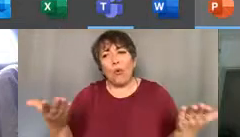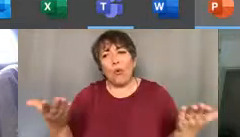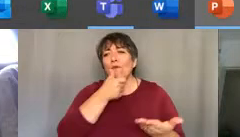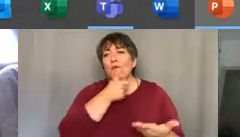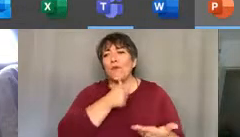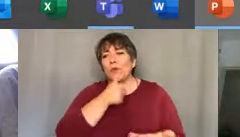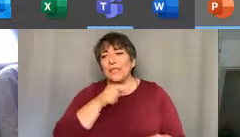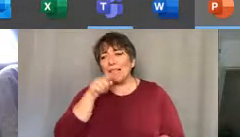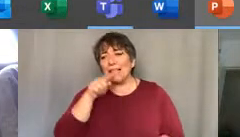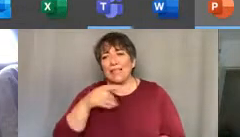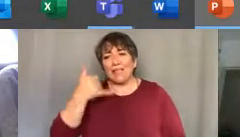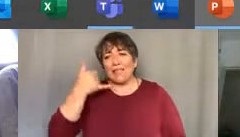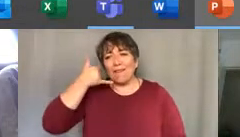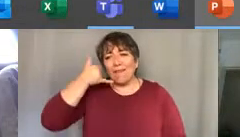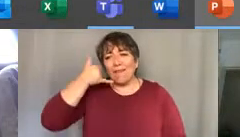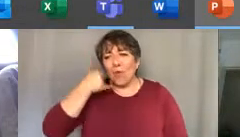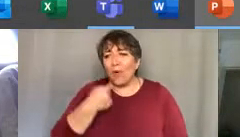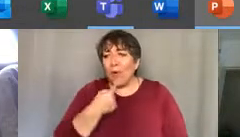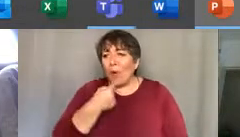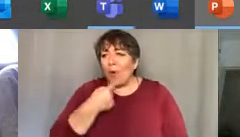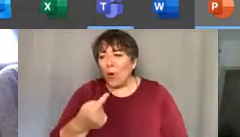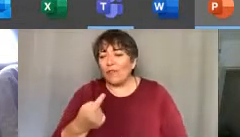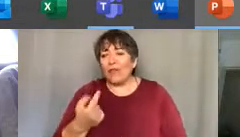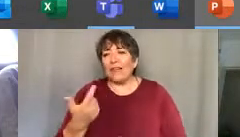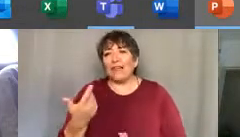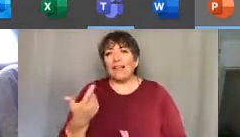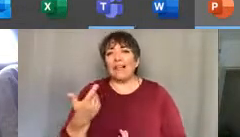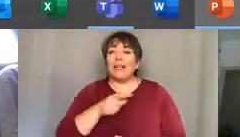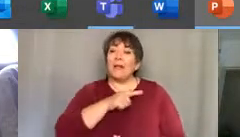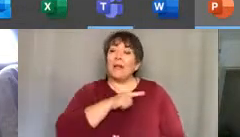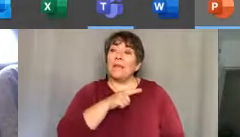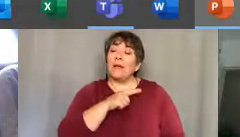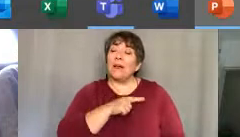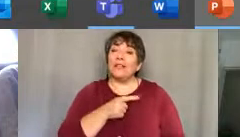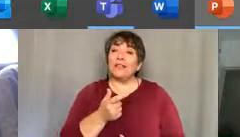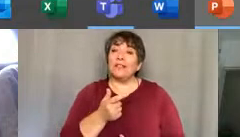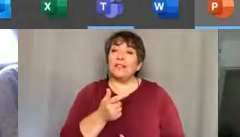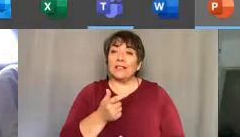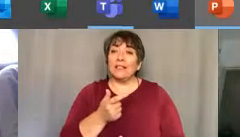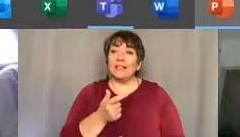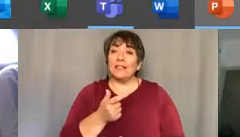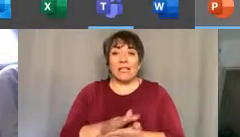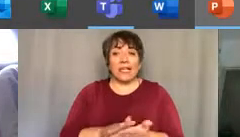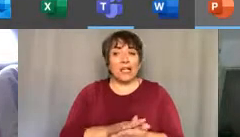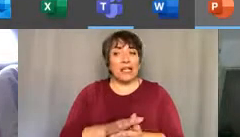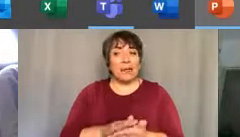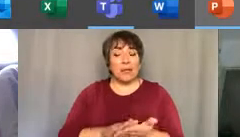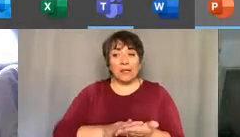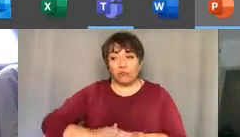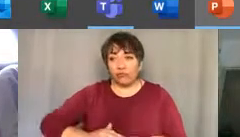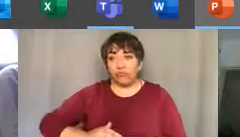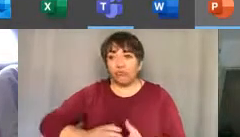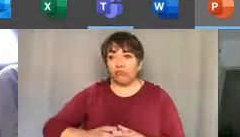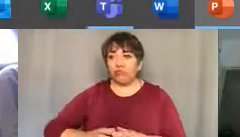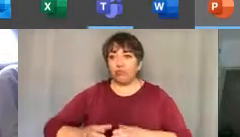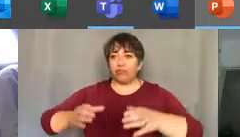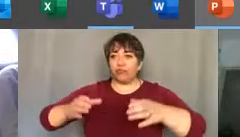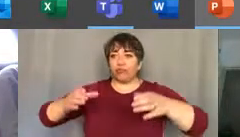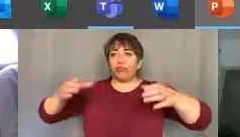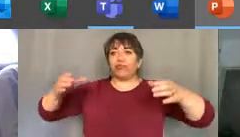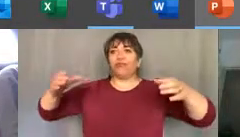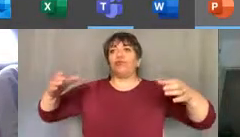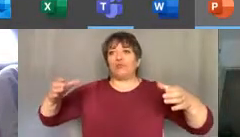inception, but especially for last year, for your patience and understanding. We have significantly grown in terms of our resource from where we